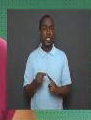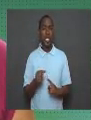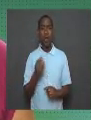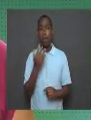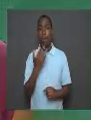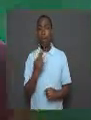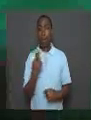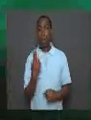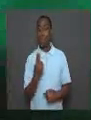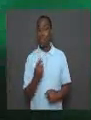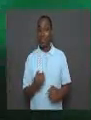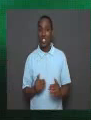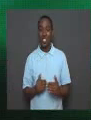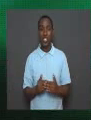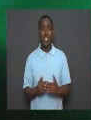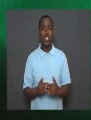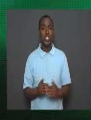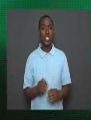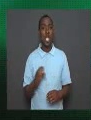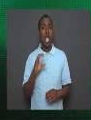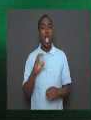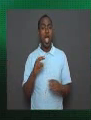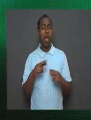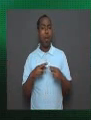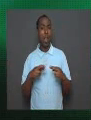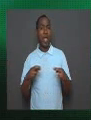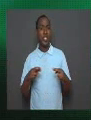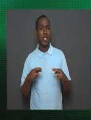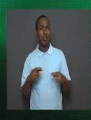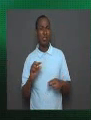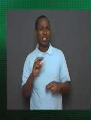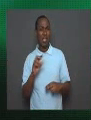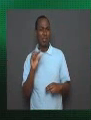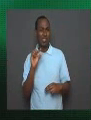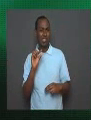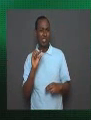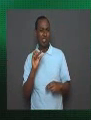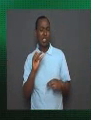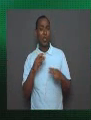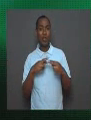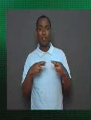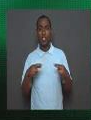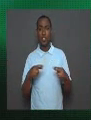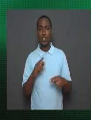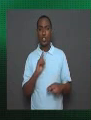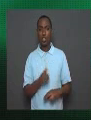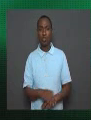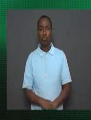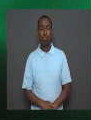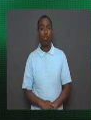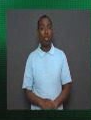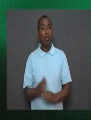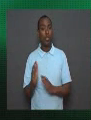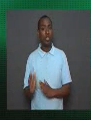needed. Capillaries are tiny blood vessels that form the circulatory